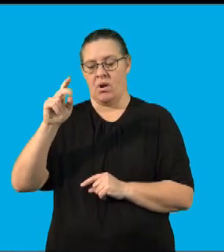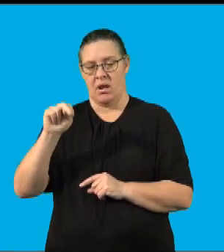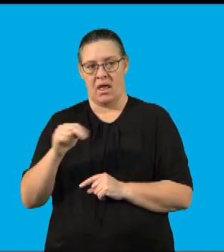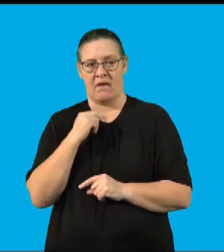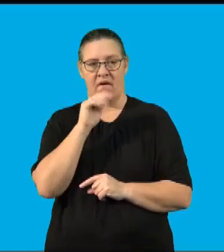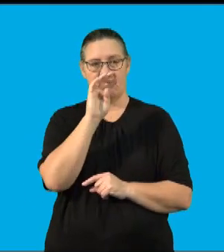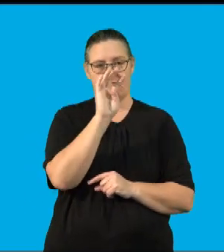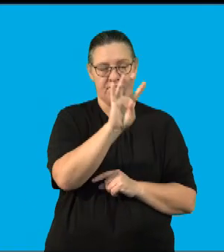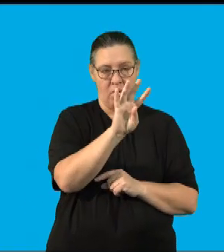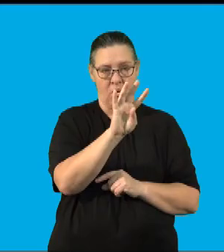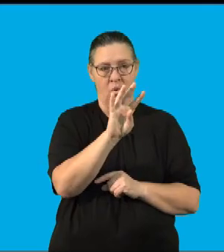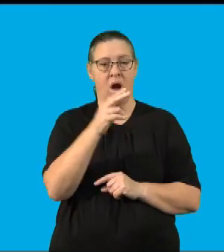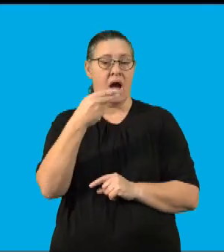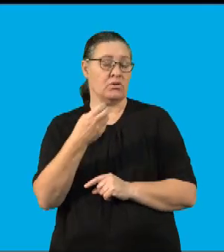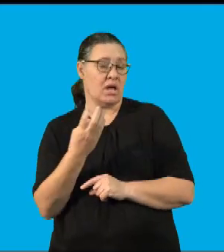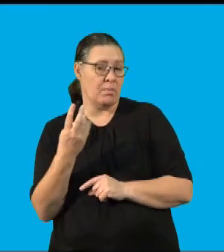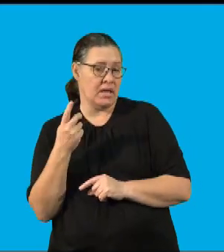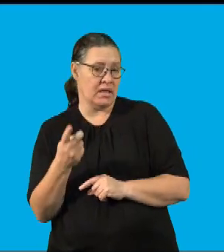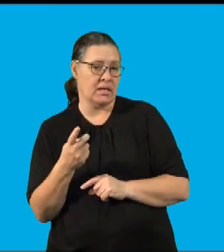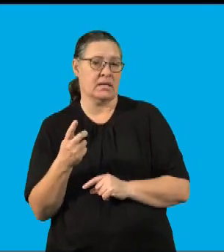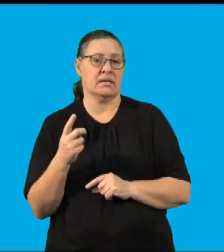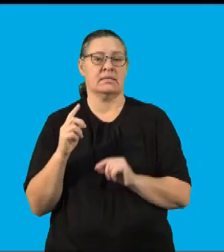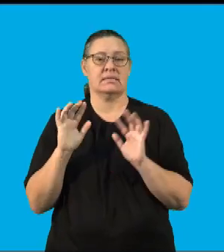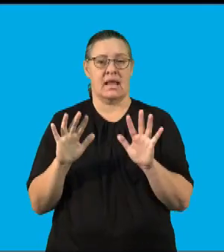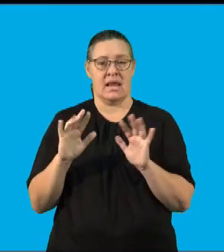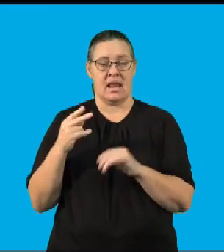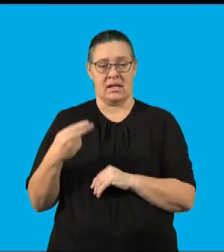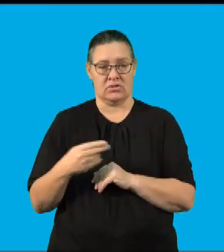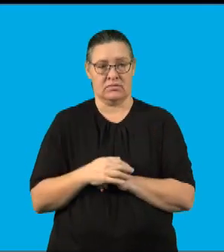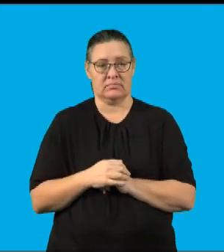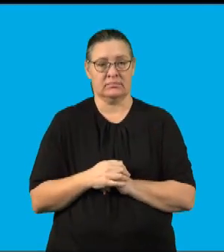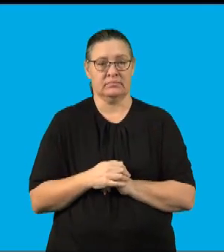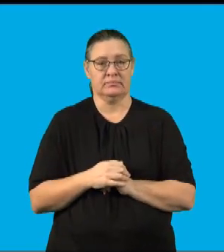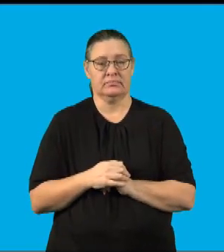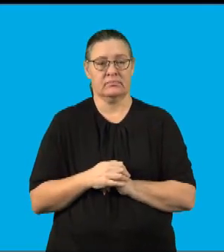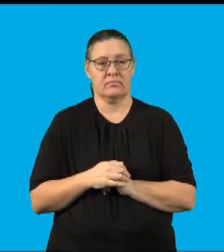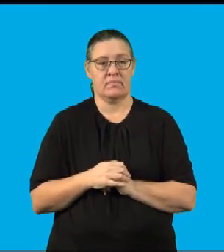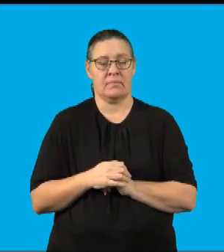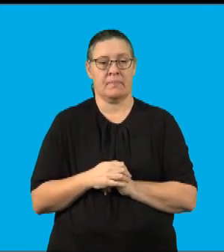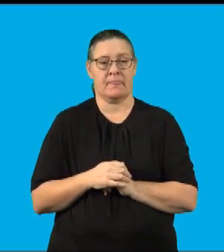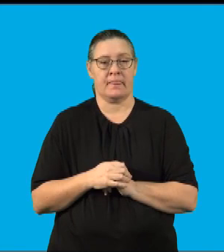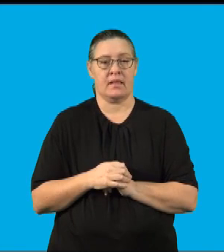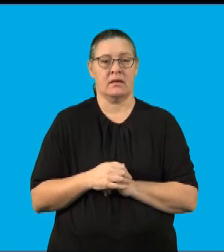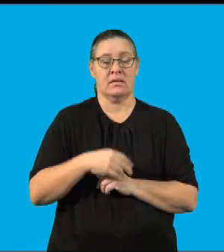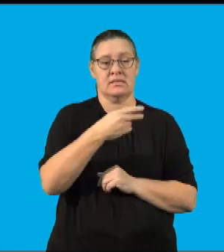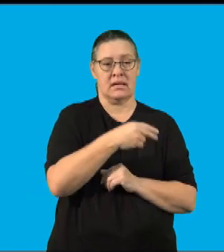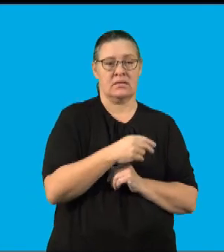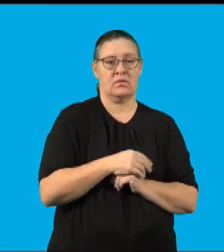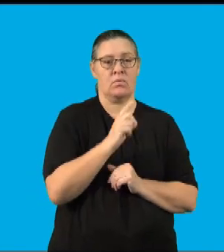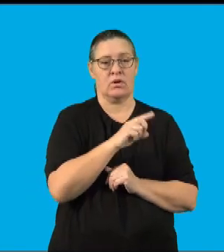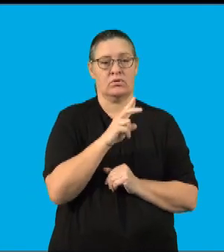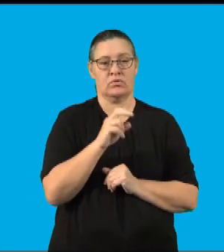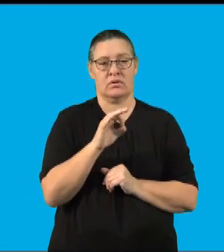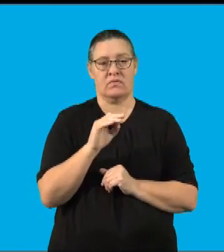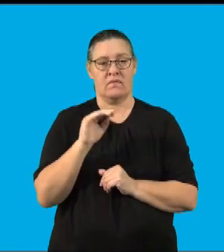has 4 carbons. And how many hydrogens? We count, it has 10 hydrogens. So it's C4H10. And